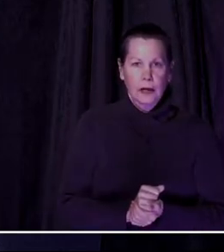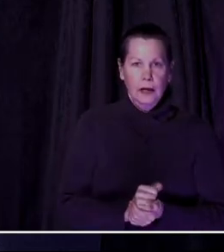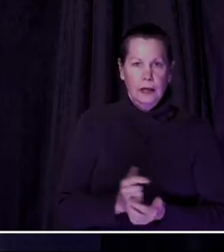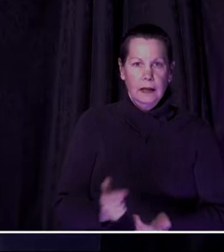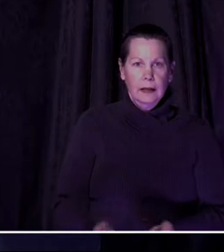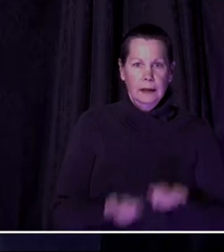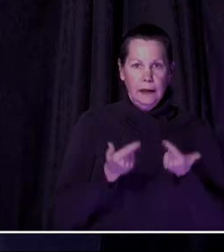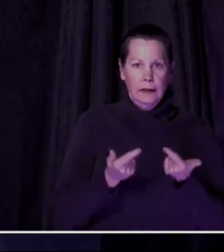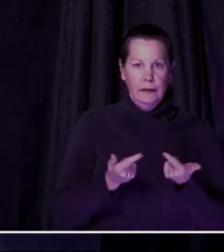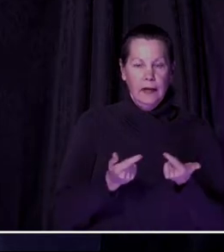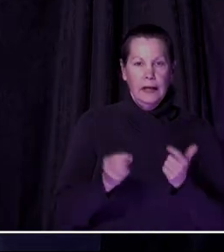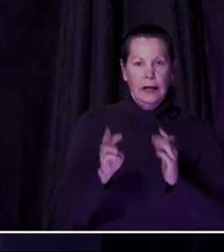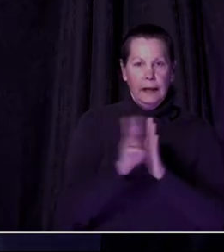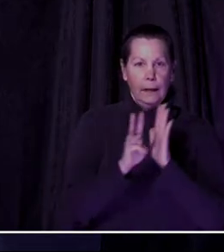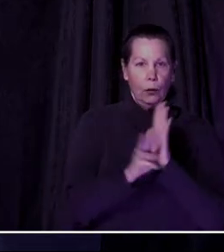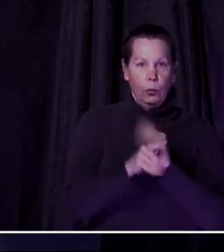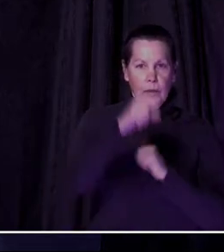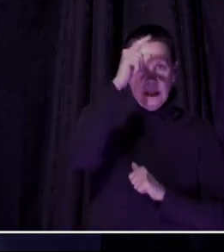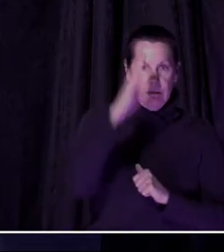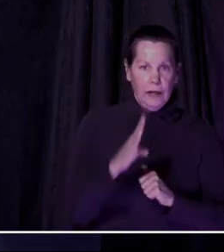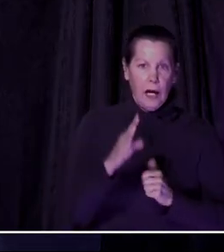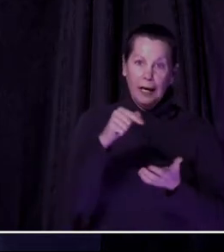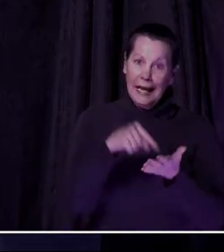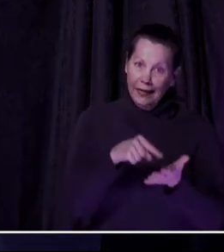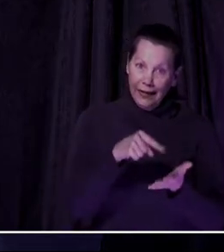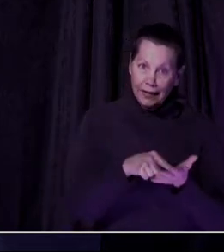in the will of God. And by this,